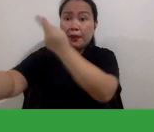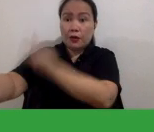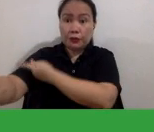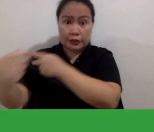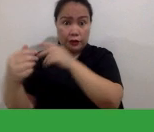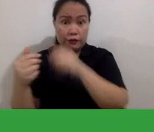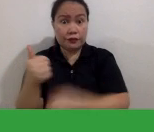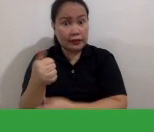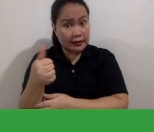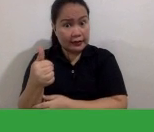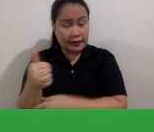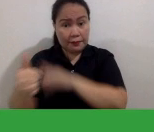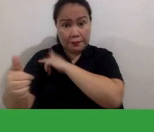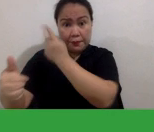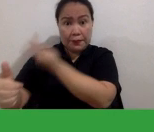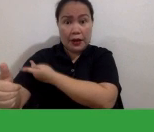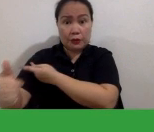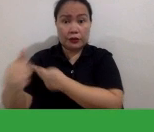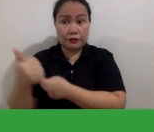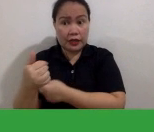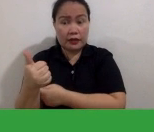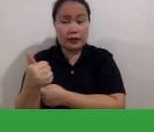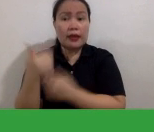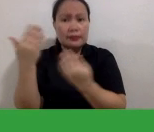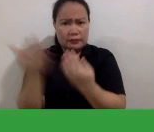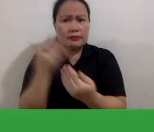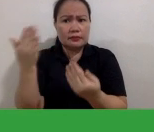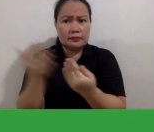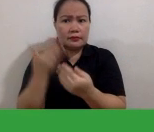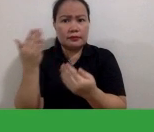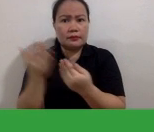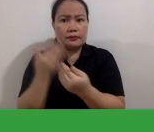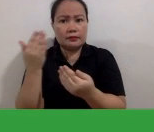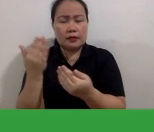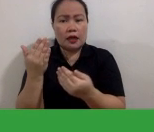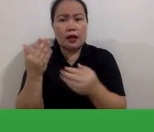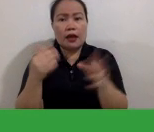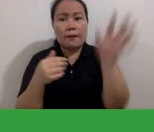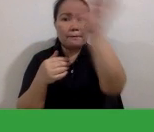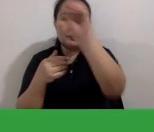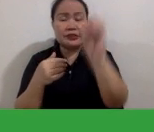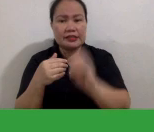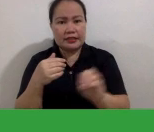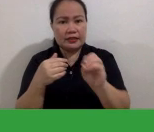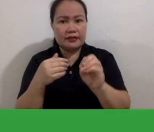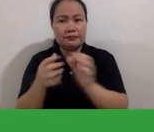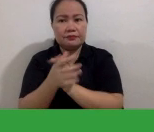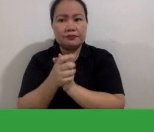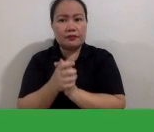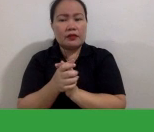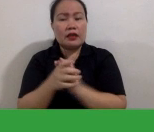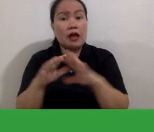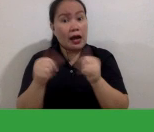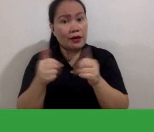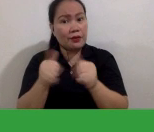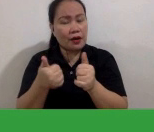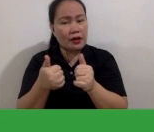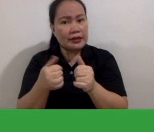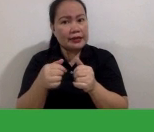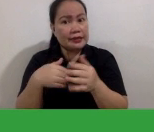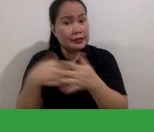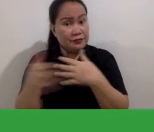10, halimbawa ito, naka-power of 10 siya, madali nating makukuha yung percent. Paano?